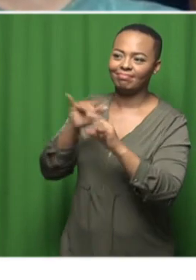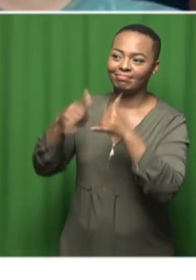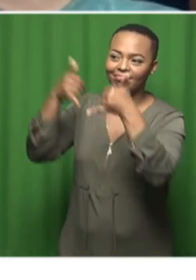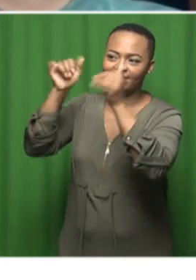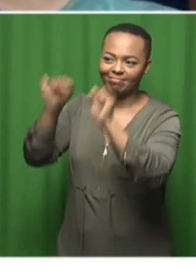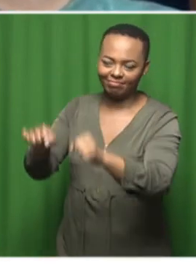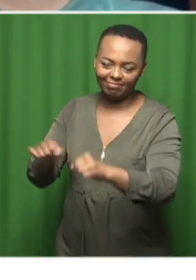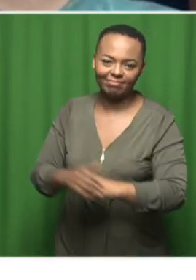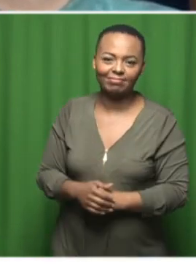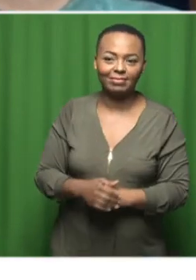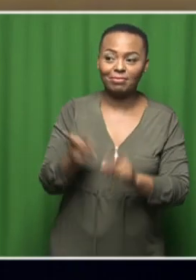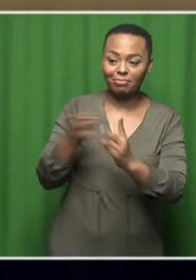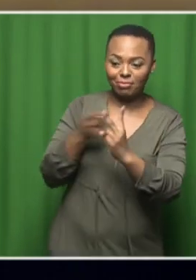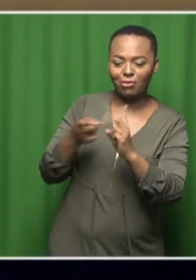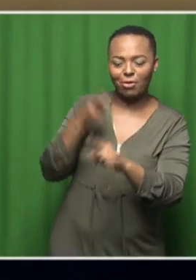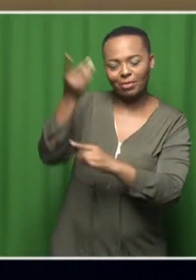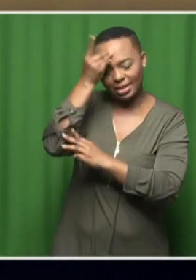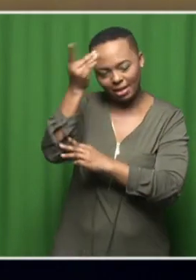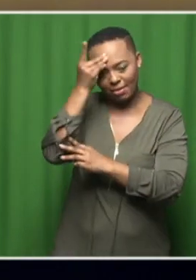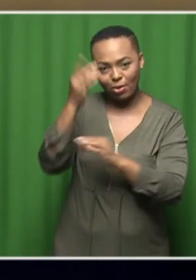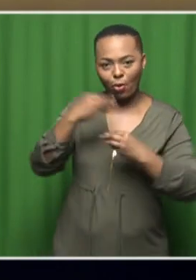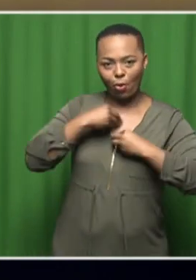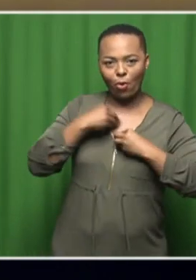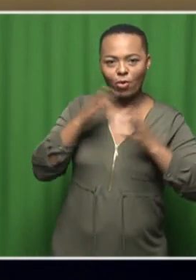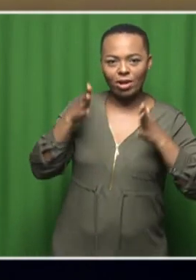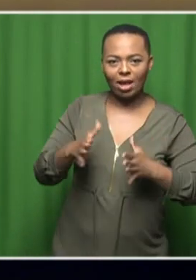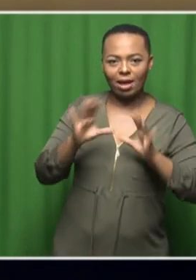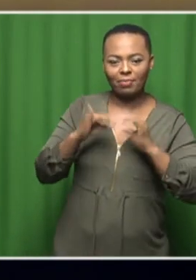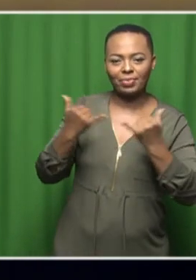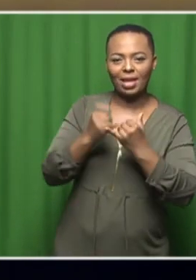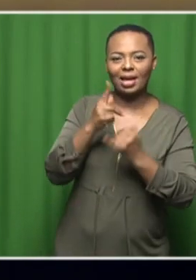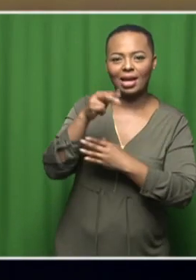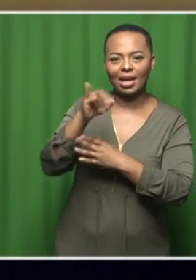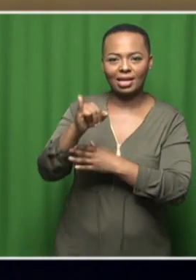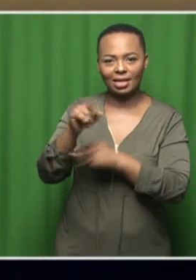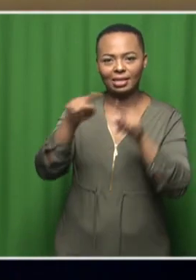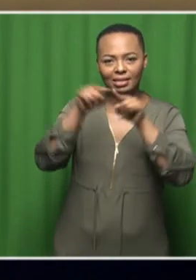Nindya from Durban and owners of Kalki Ceramics recently announced